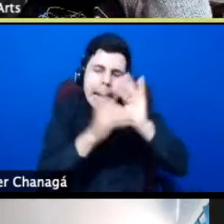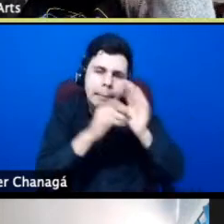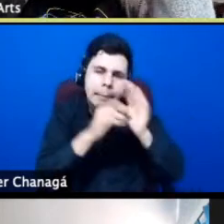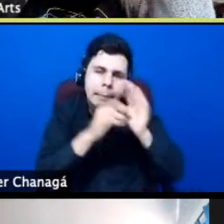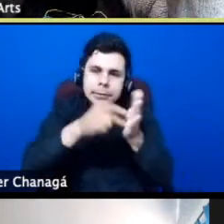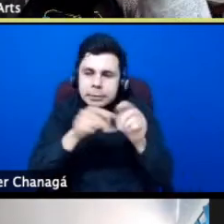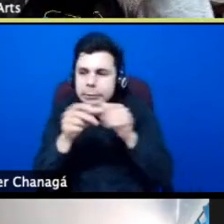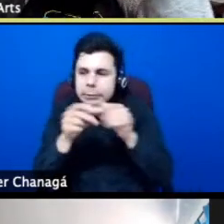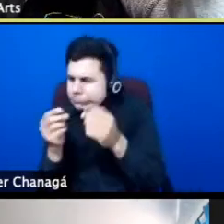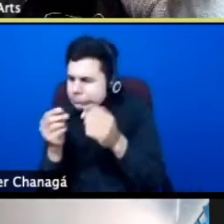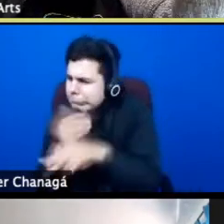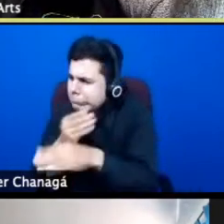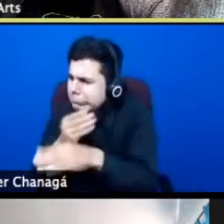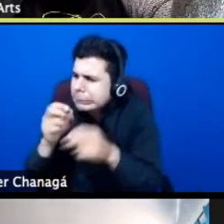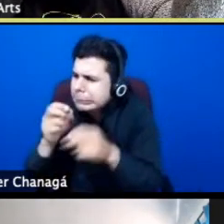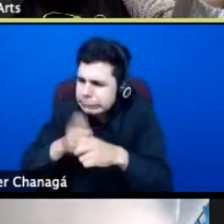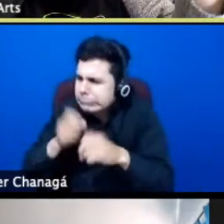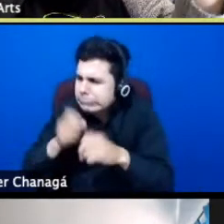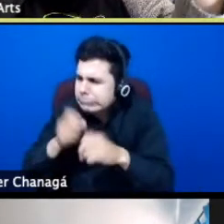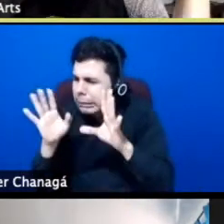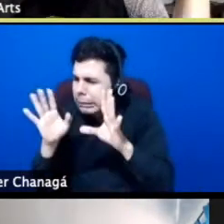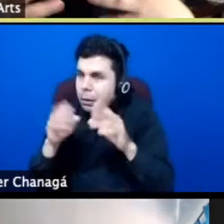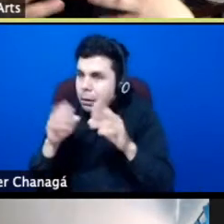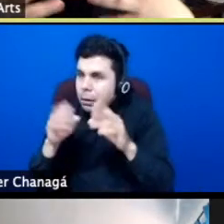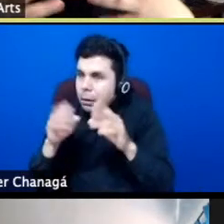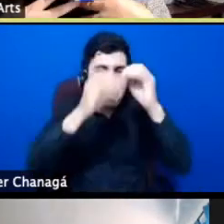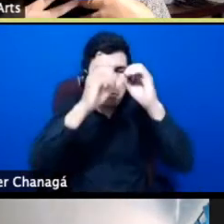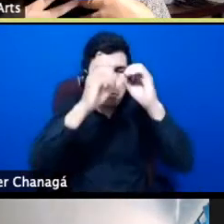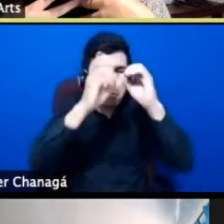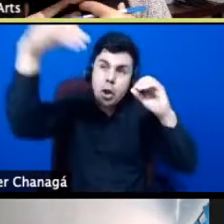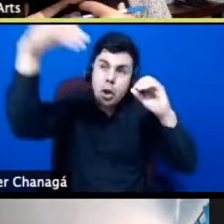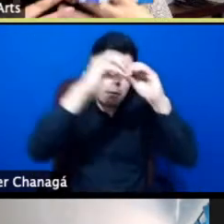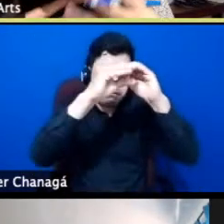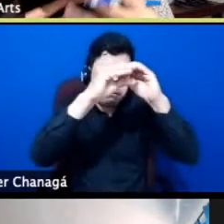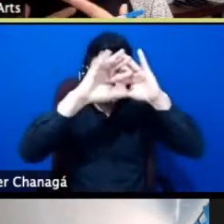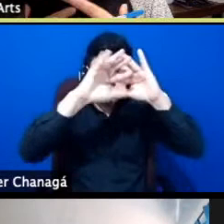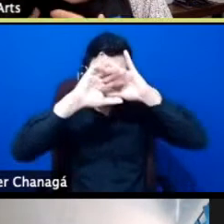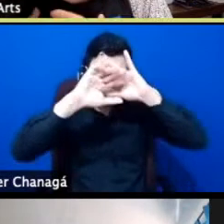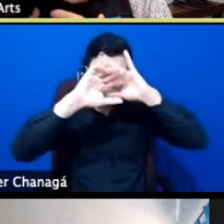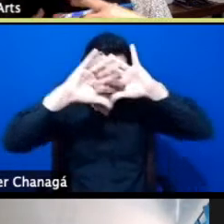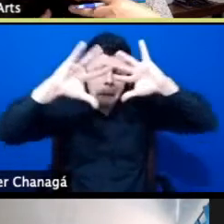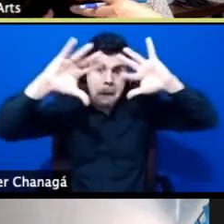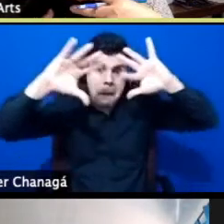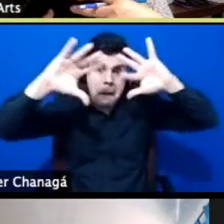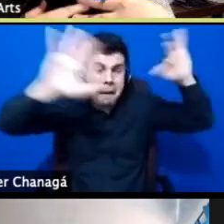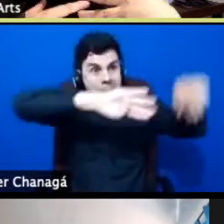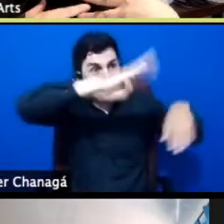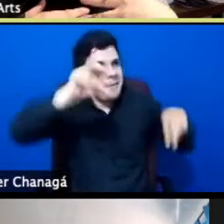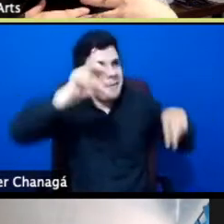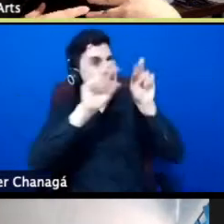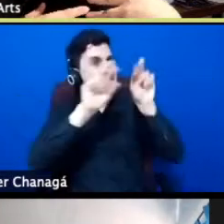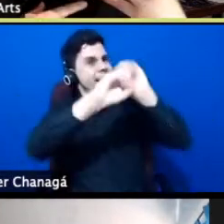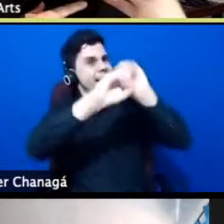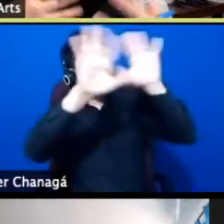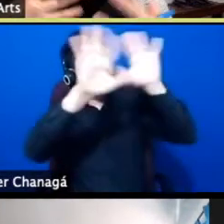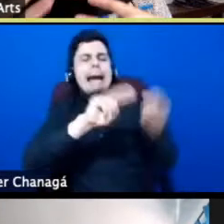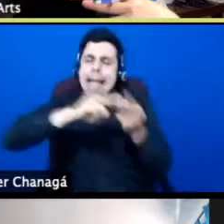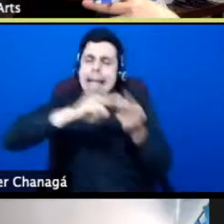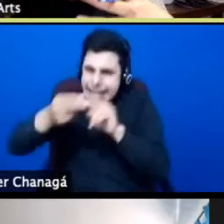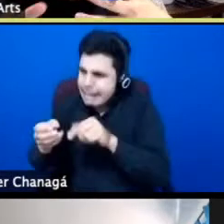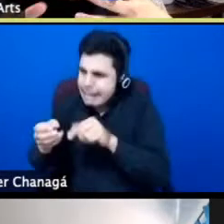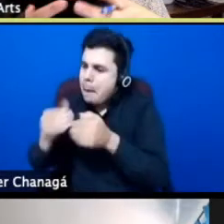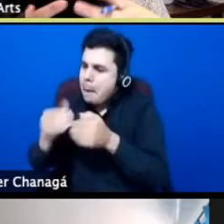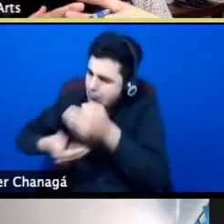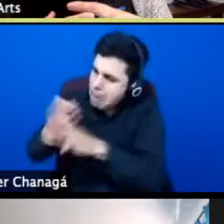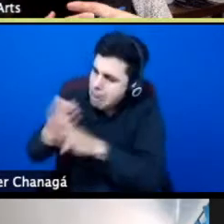fog, and the realities of us as Colombians, women and men, that